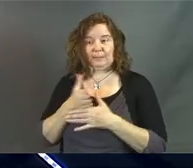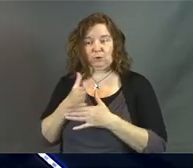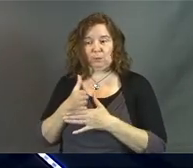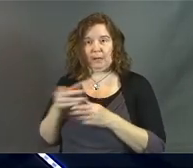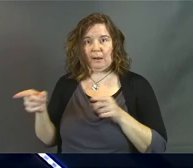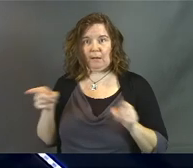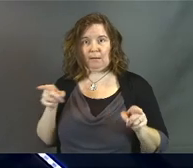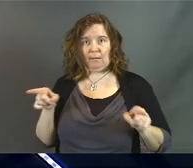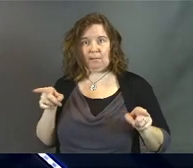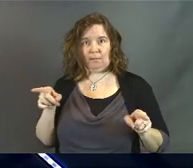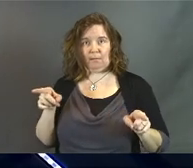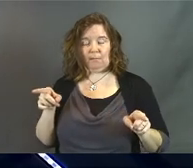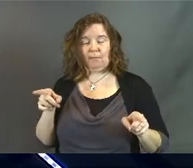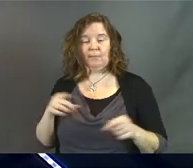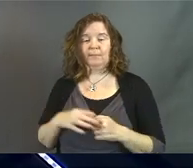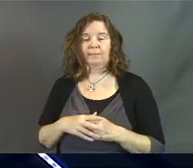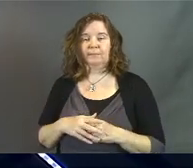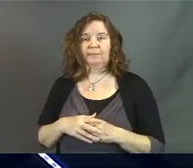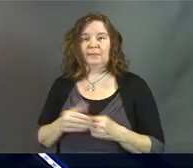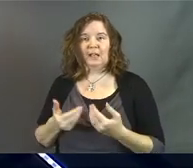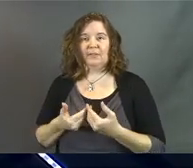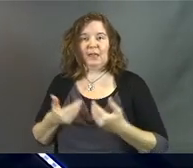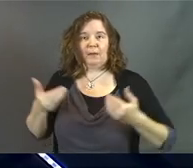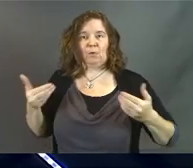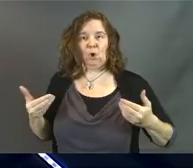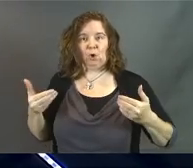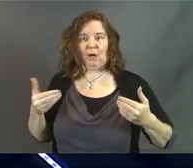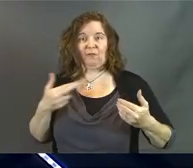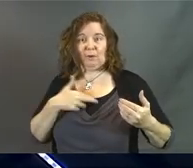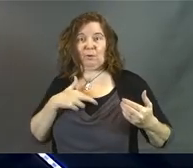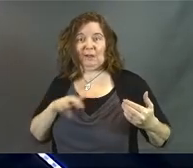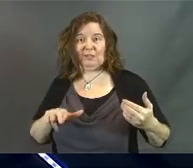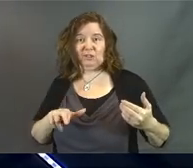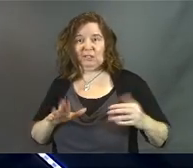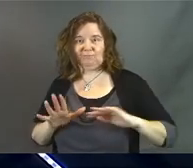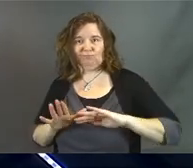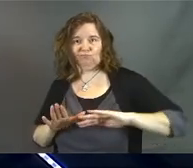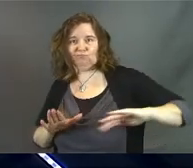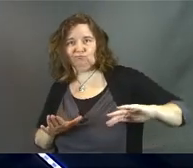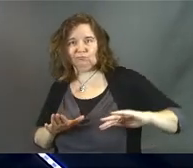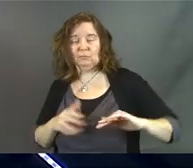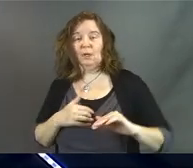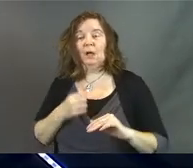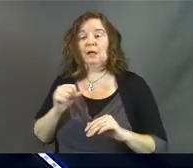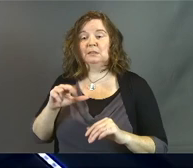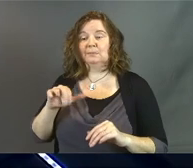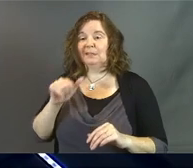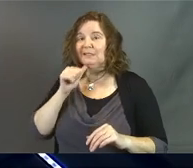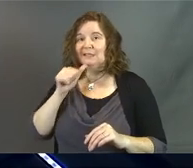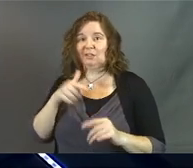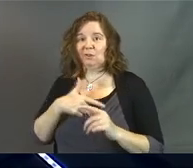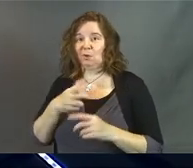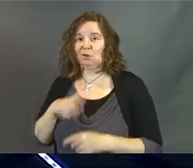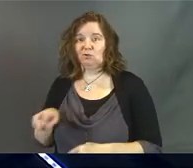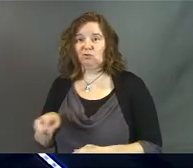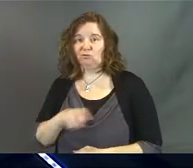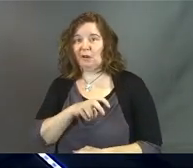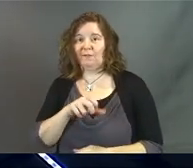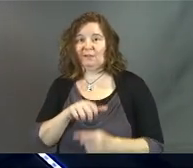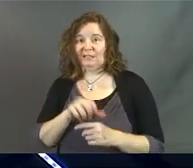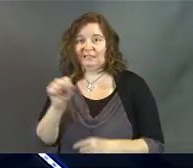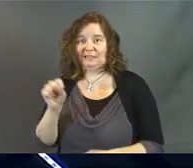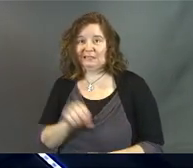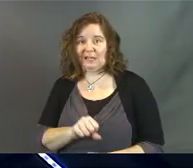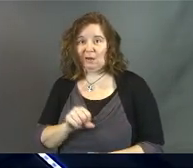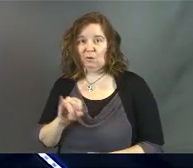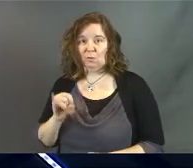between them and the Jews, they broke off from them religiously. And the Samaritans did not go and travel down into the